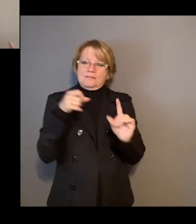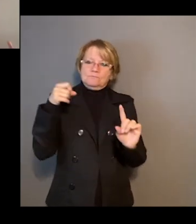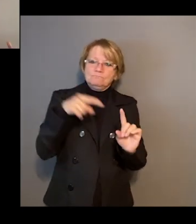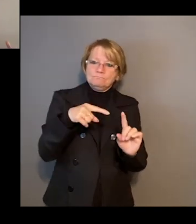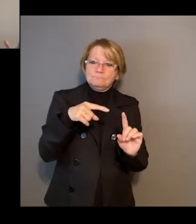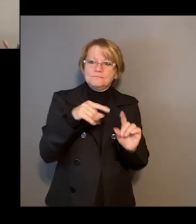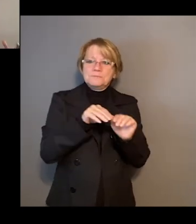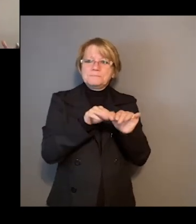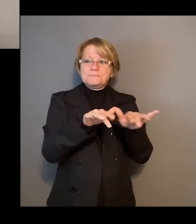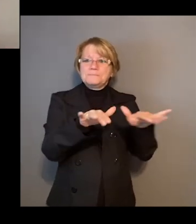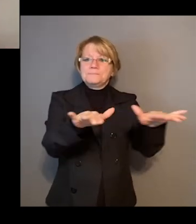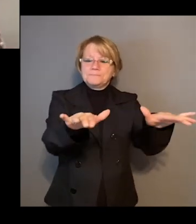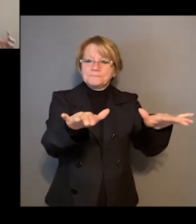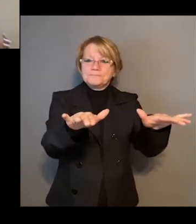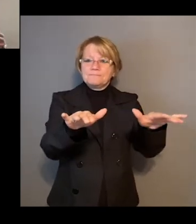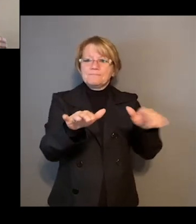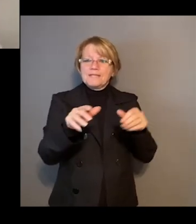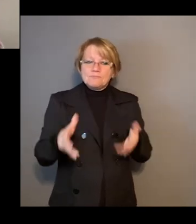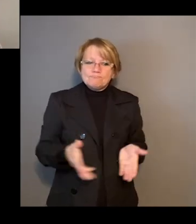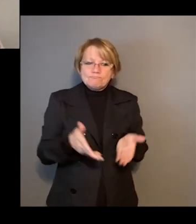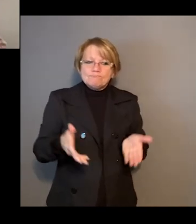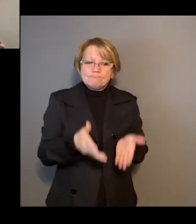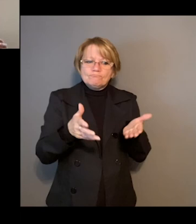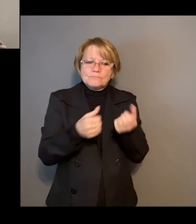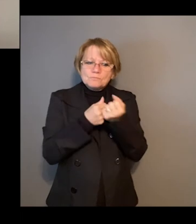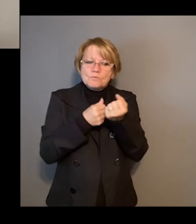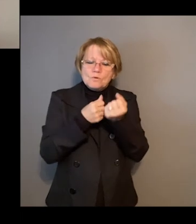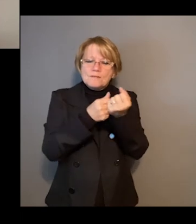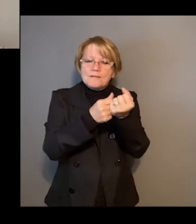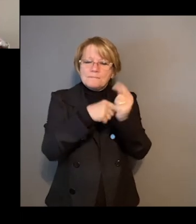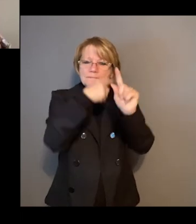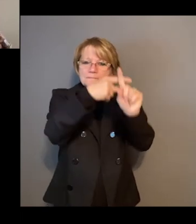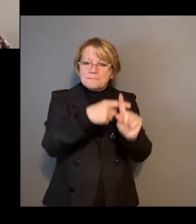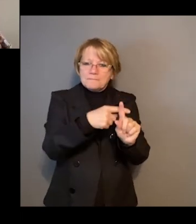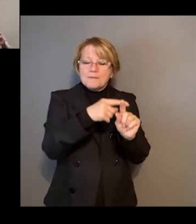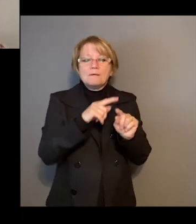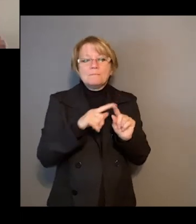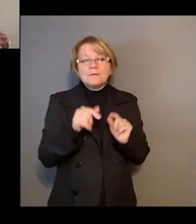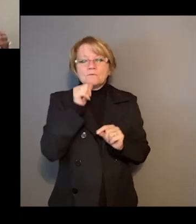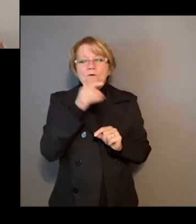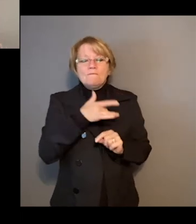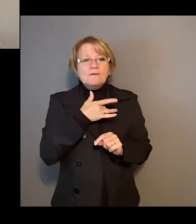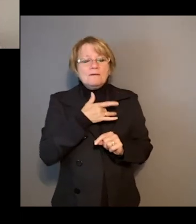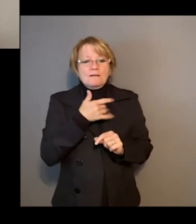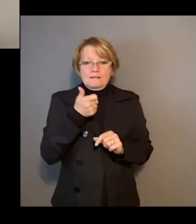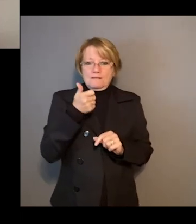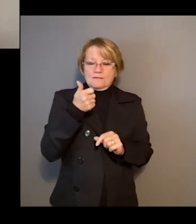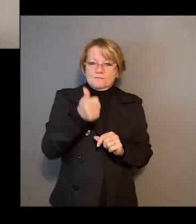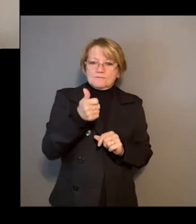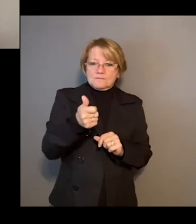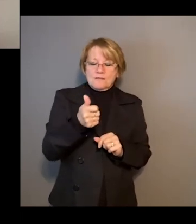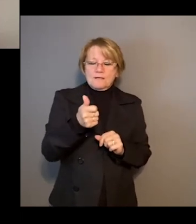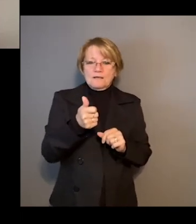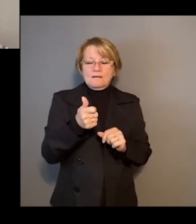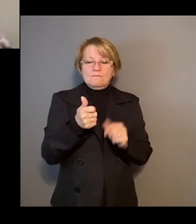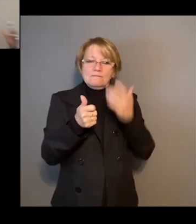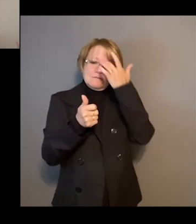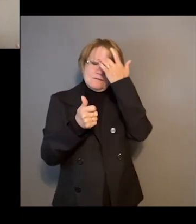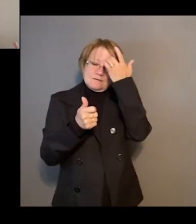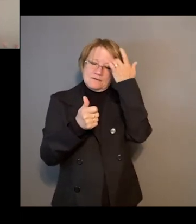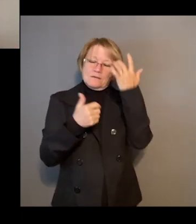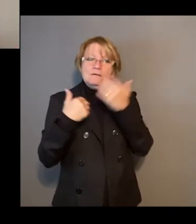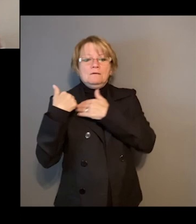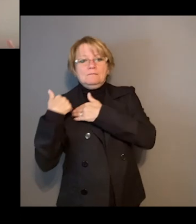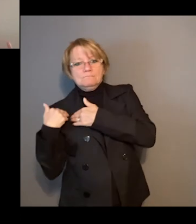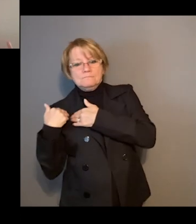continue to help them as they can. But I don't want you to feel as if you have to save everyone. There's other